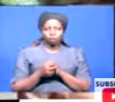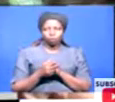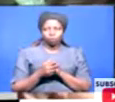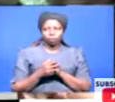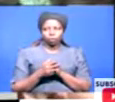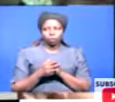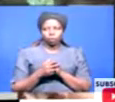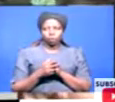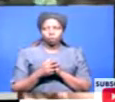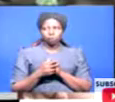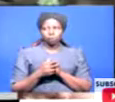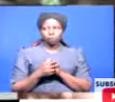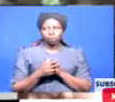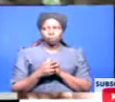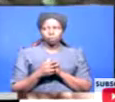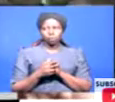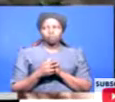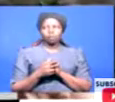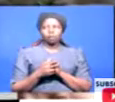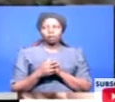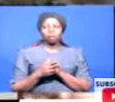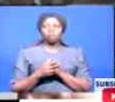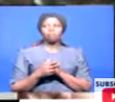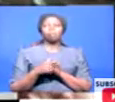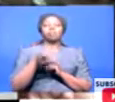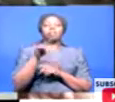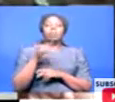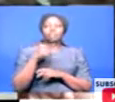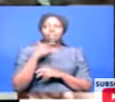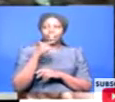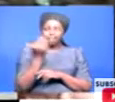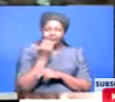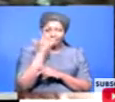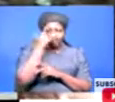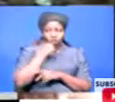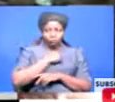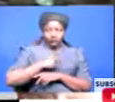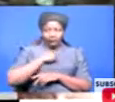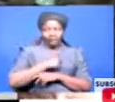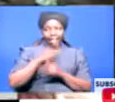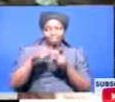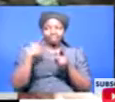Huyu mwenyekiti Chepkat. Alituomba msamaha tu. Na akasema hakuna kitu